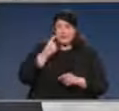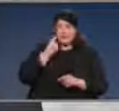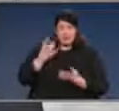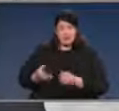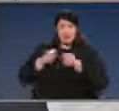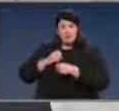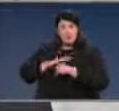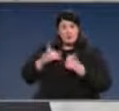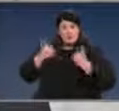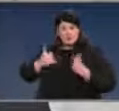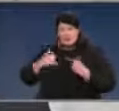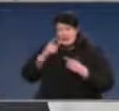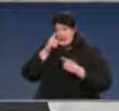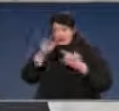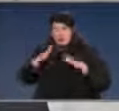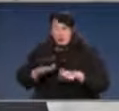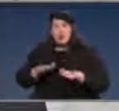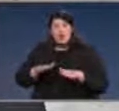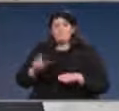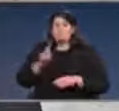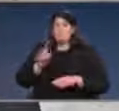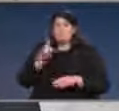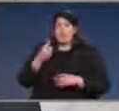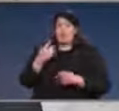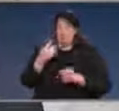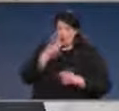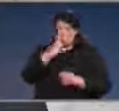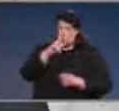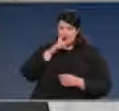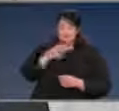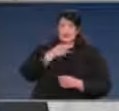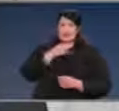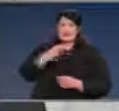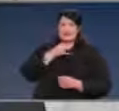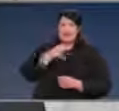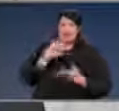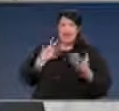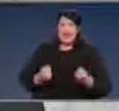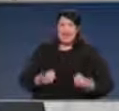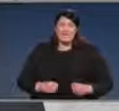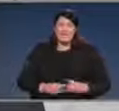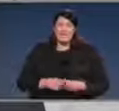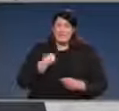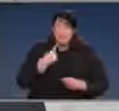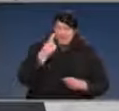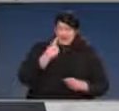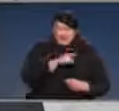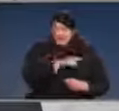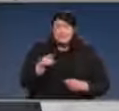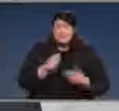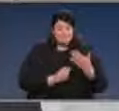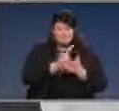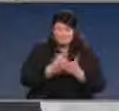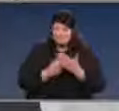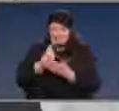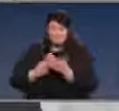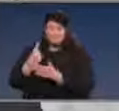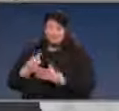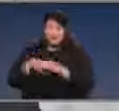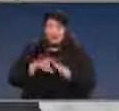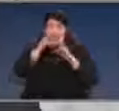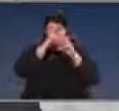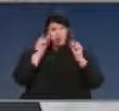and particularly those in residential aged care. And we've seen some of those issues really emerging in the recent days